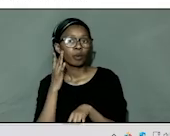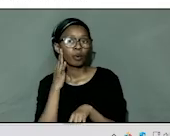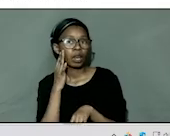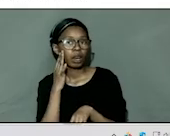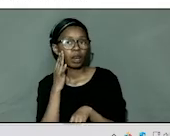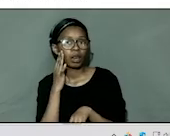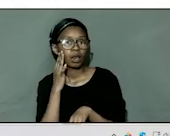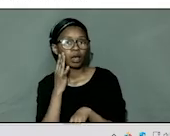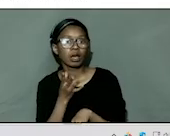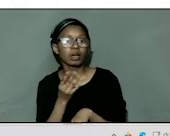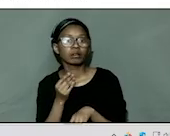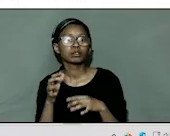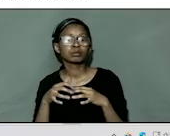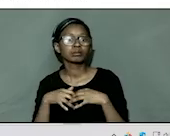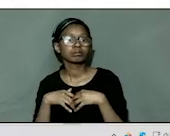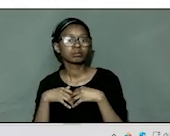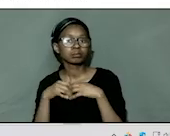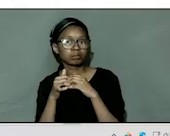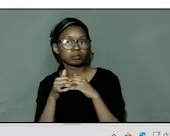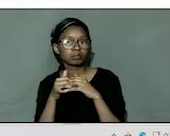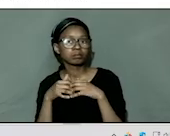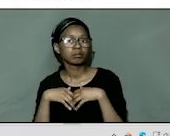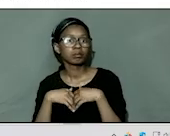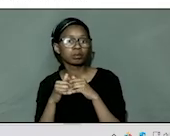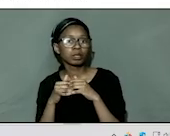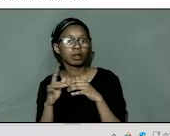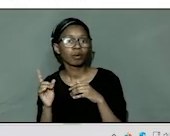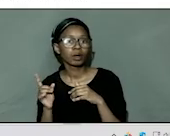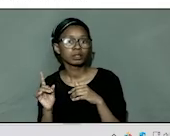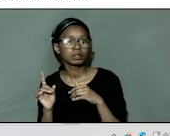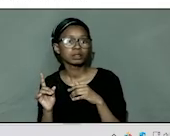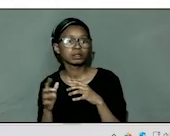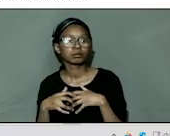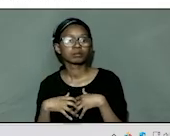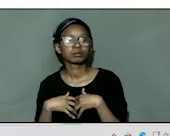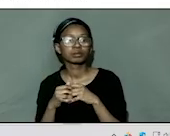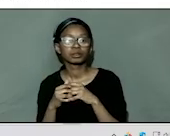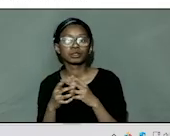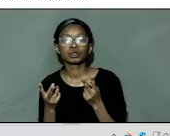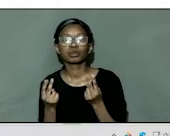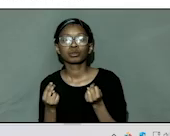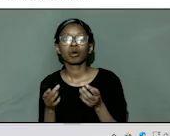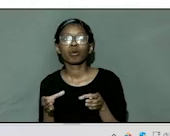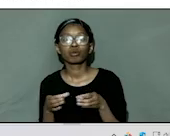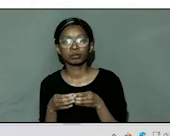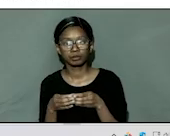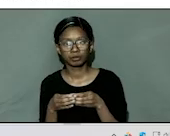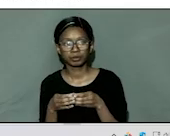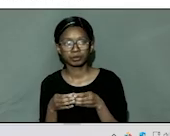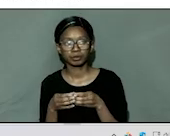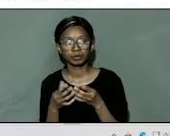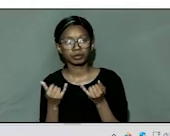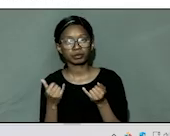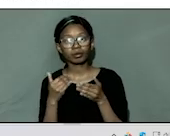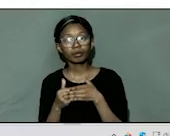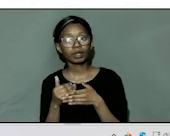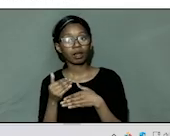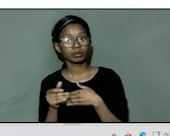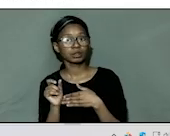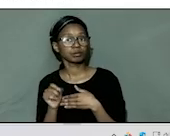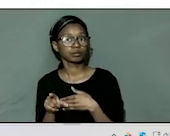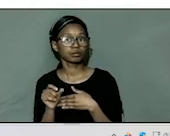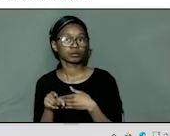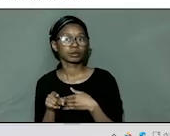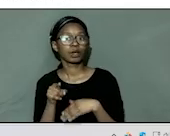is a formation of what? There is a formation of a new species. And after that,